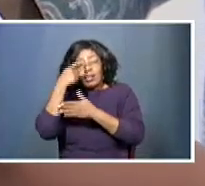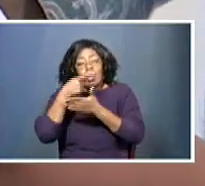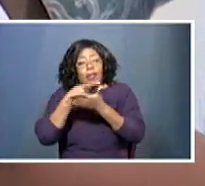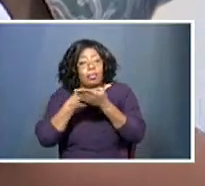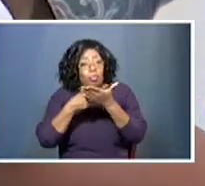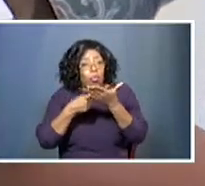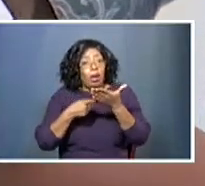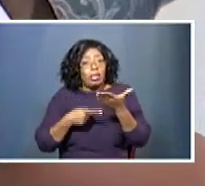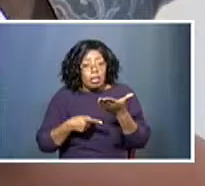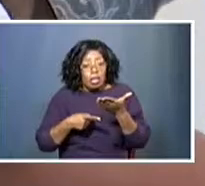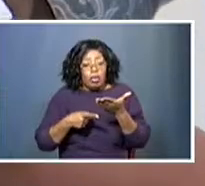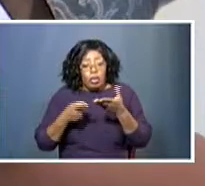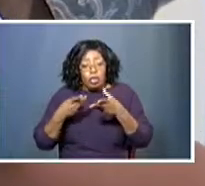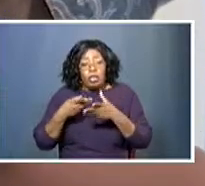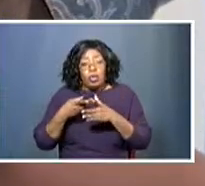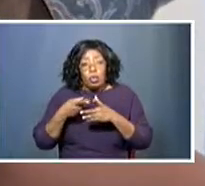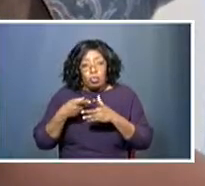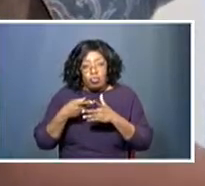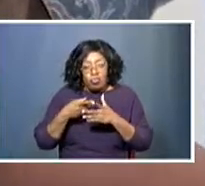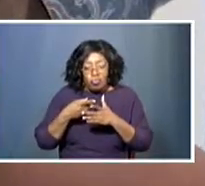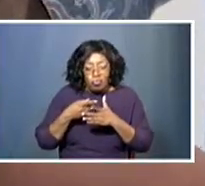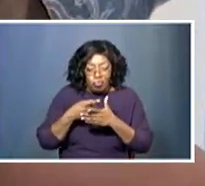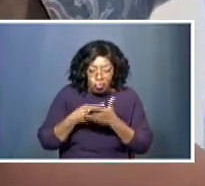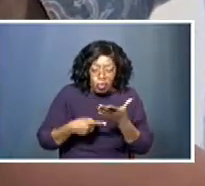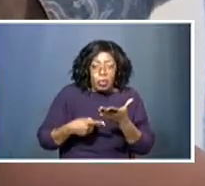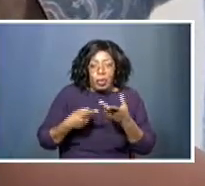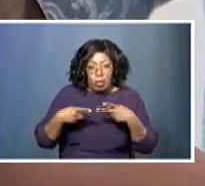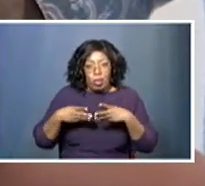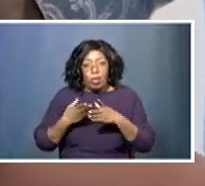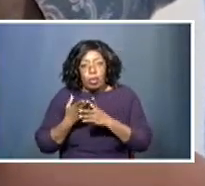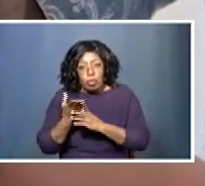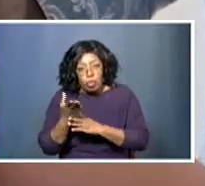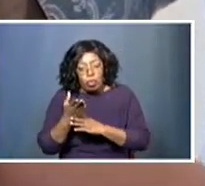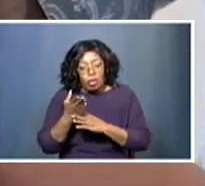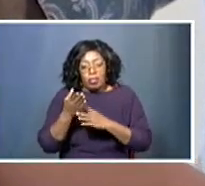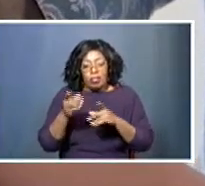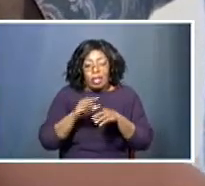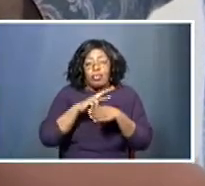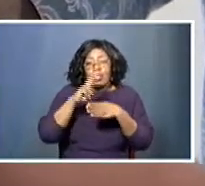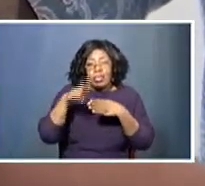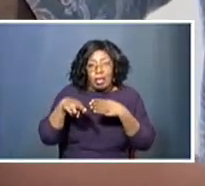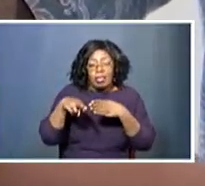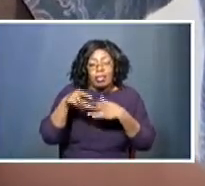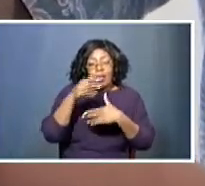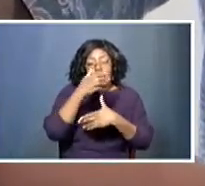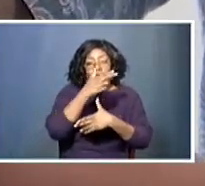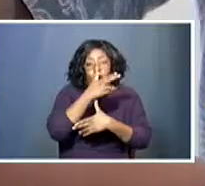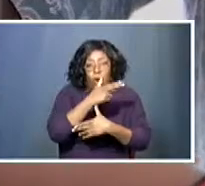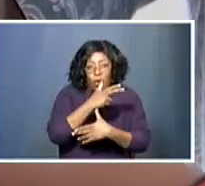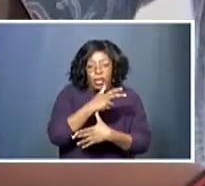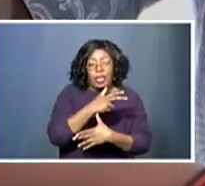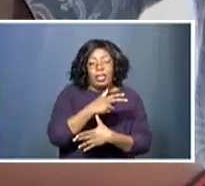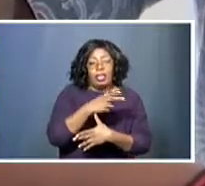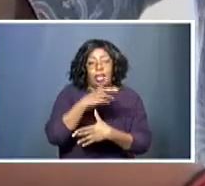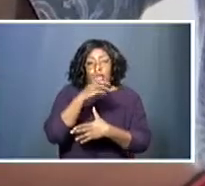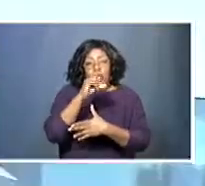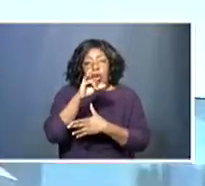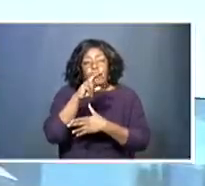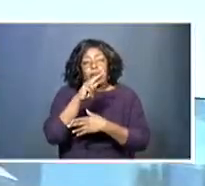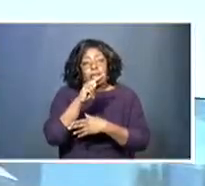we've gone through as a result of Hurricane Dorian and the pandemic and hurricanes before